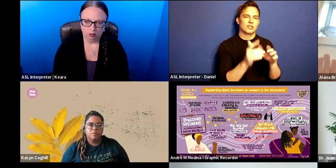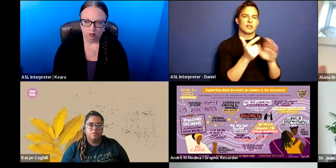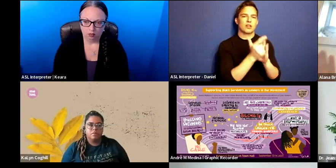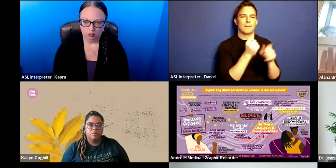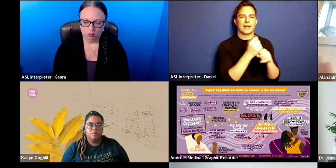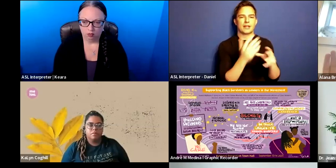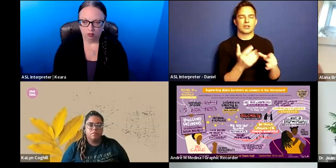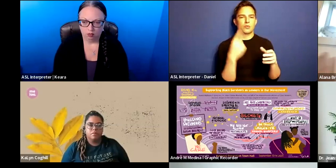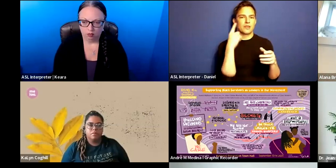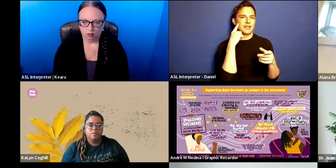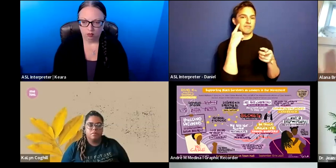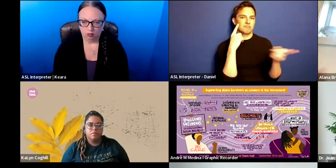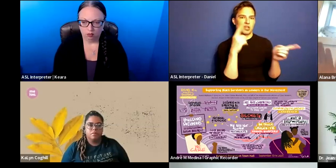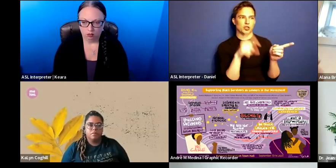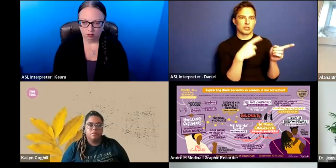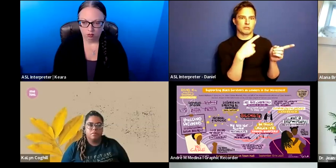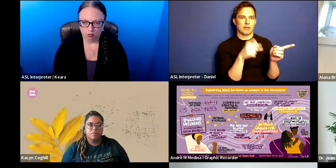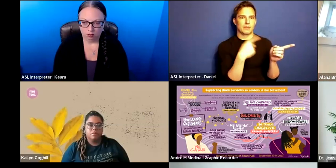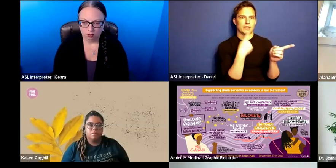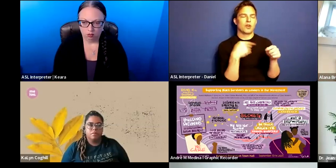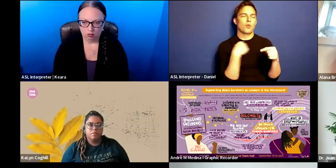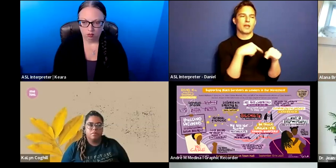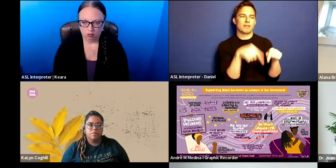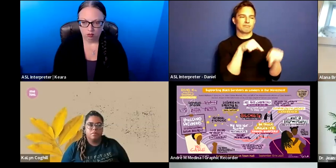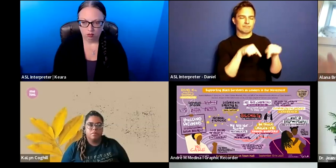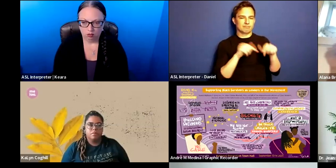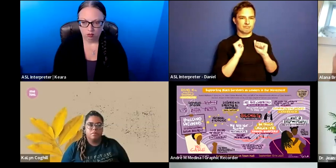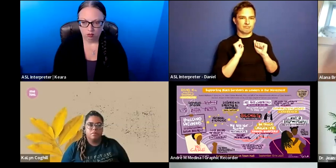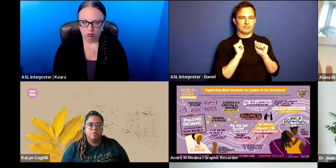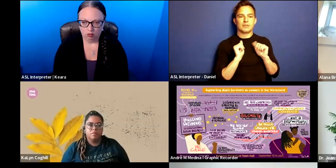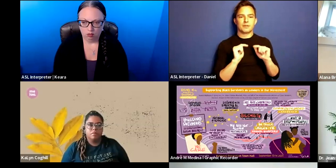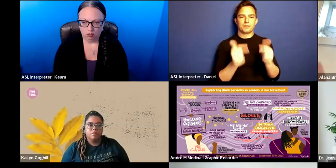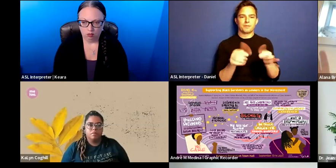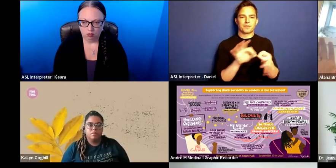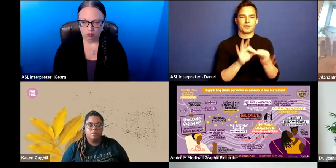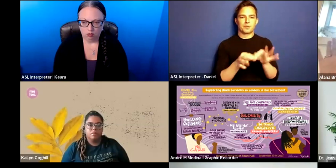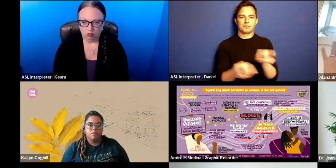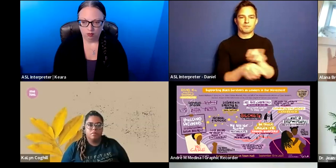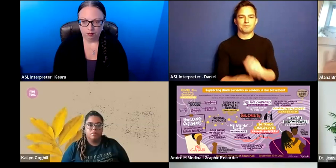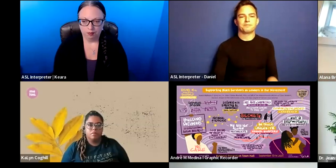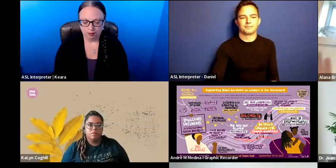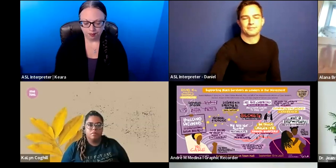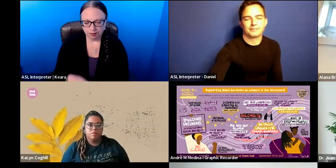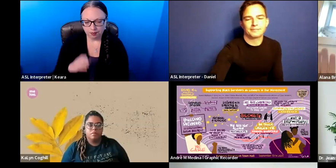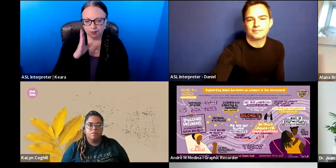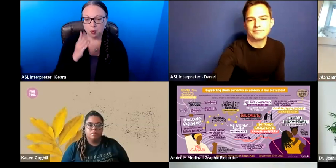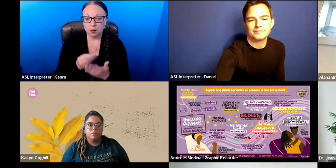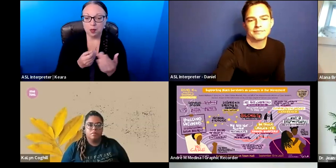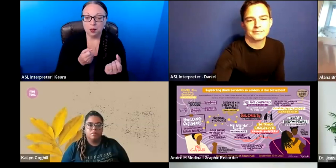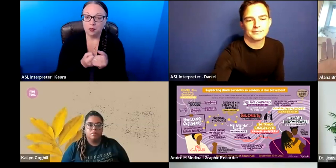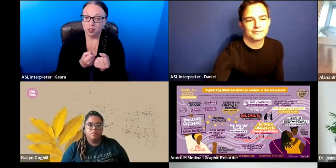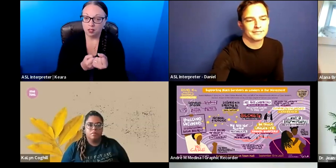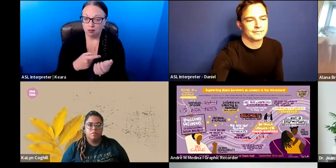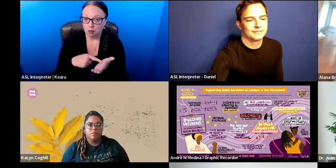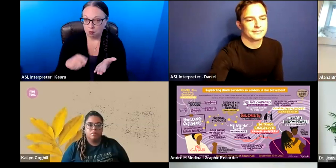lawmakers that we think they should be able to say. We just take a step back. We're going to fund it and like pay you for your time and let you teach and train people